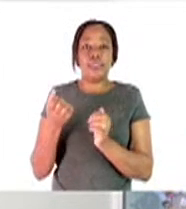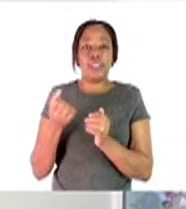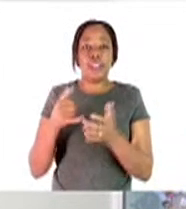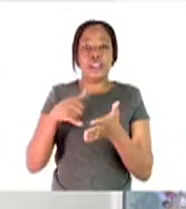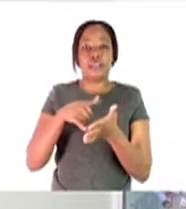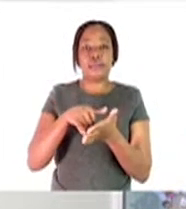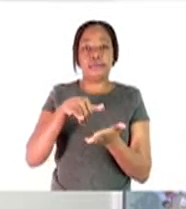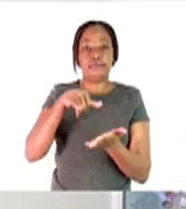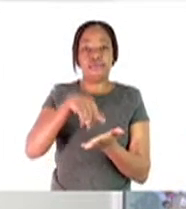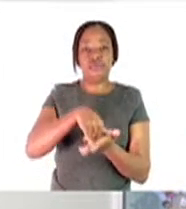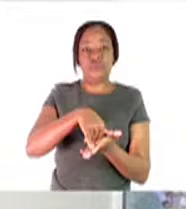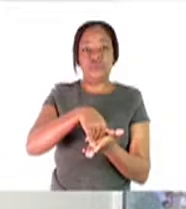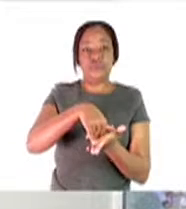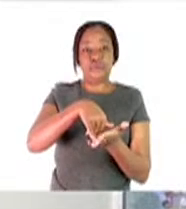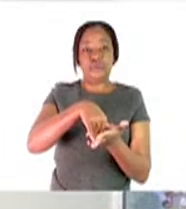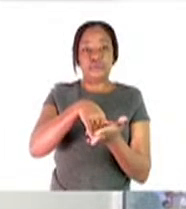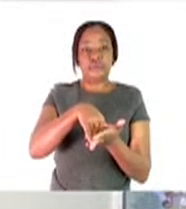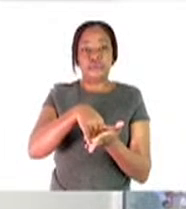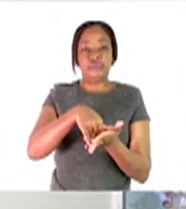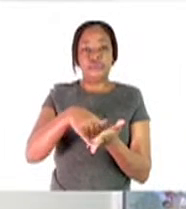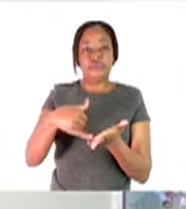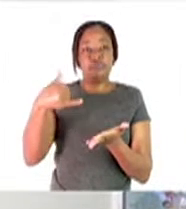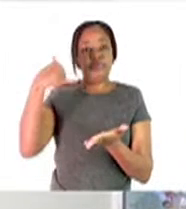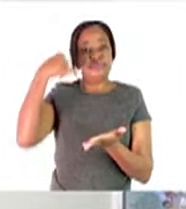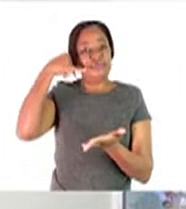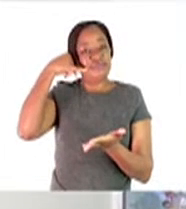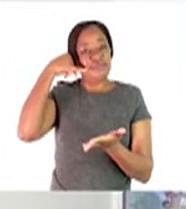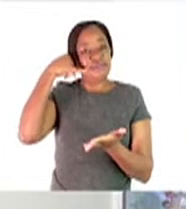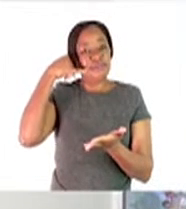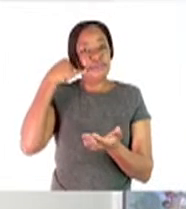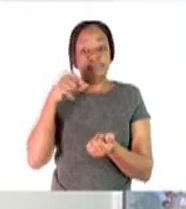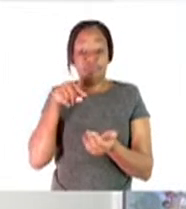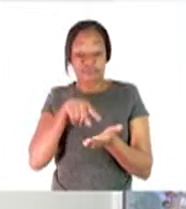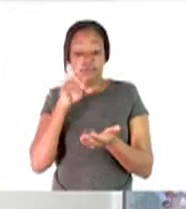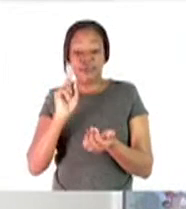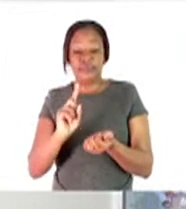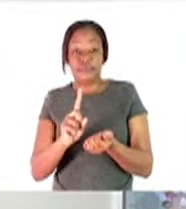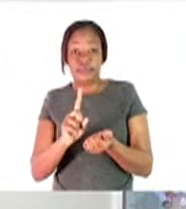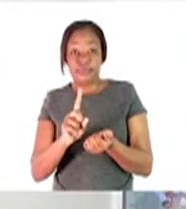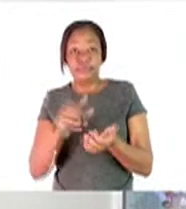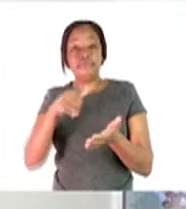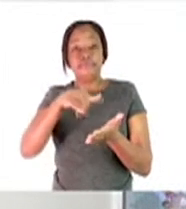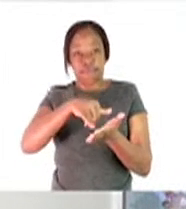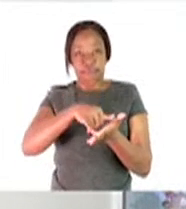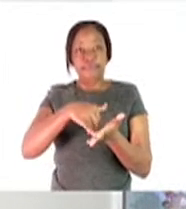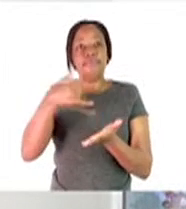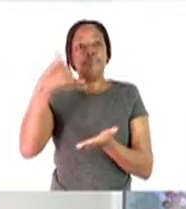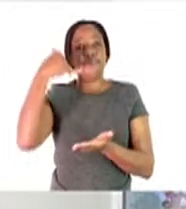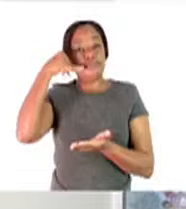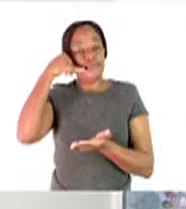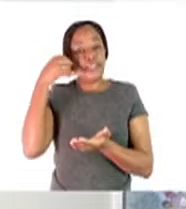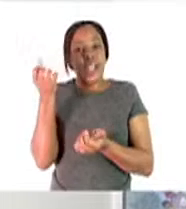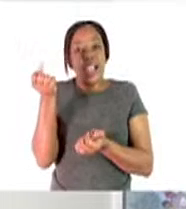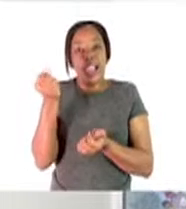have this. Do you know what is this? It has got